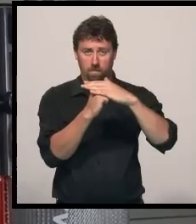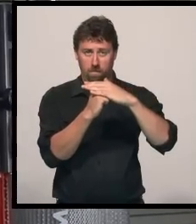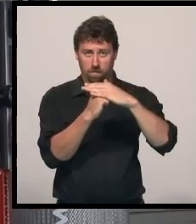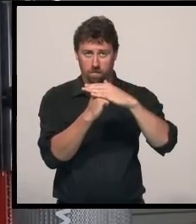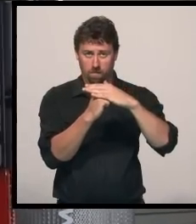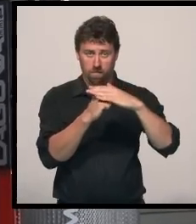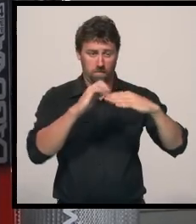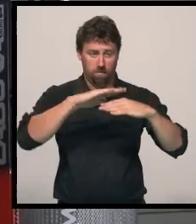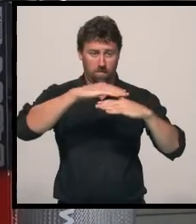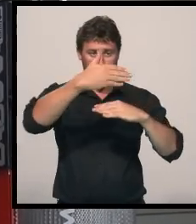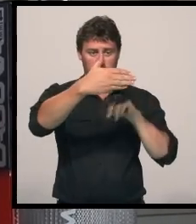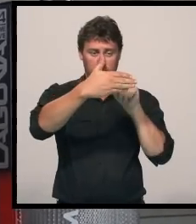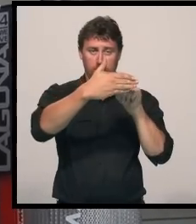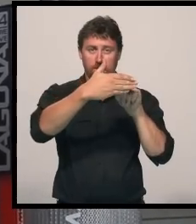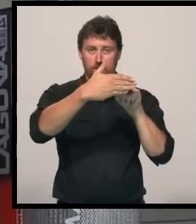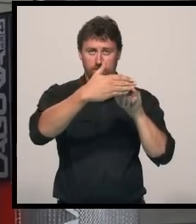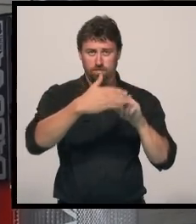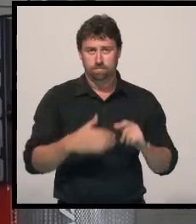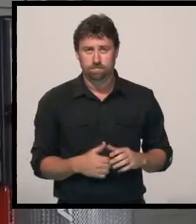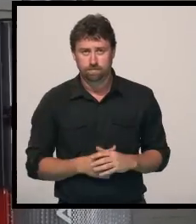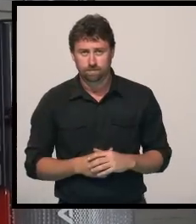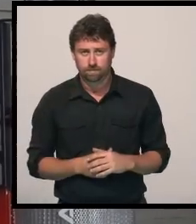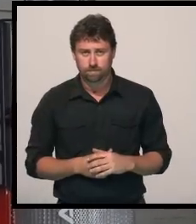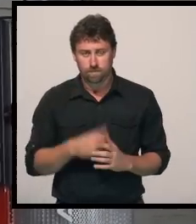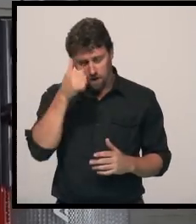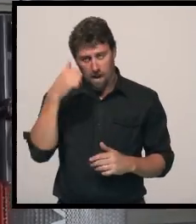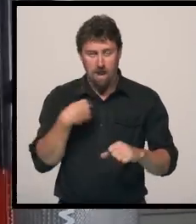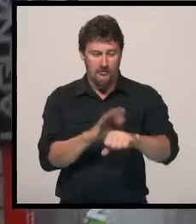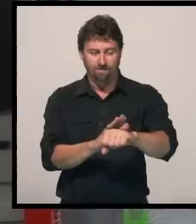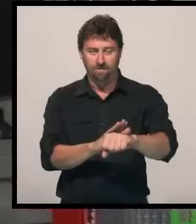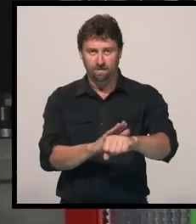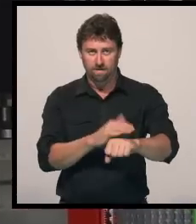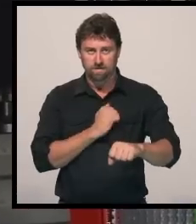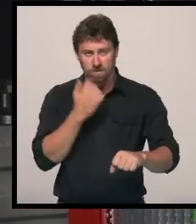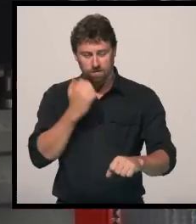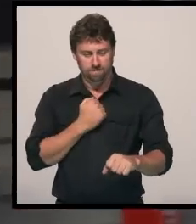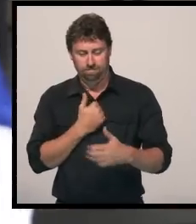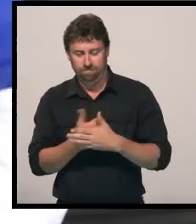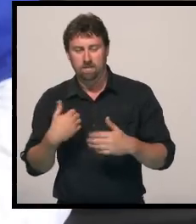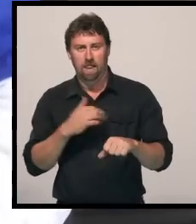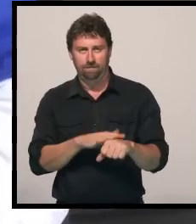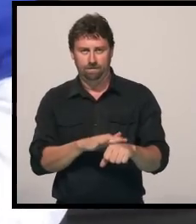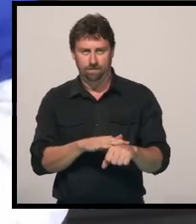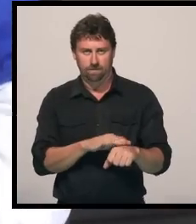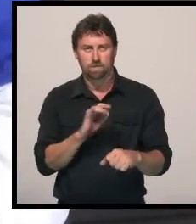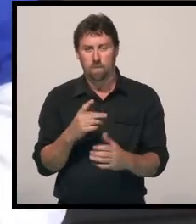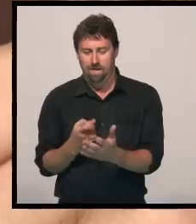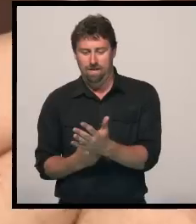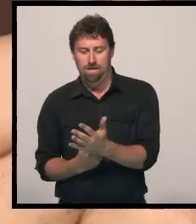leaf of the hinge. So I mean, I know that's my left, and this one I'll put an R on.